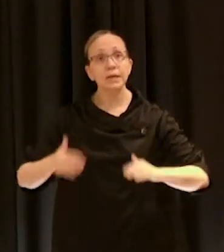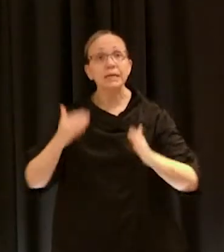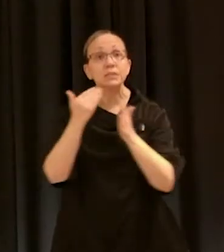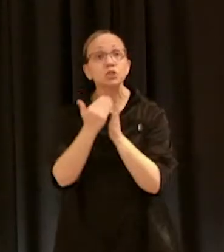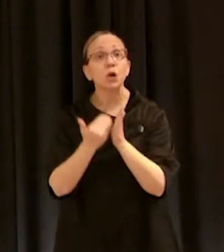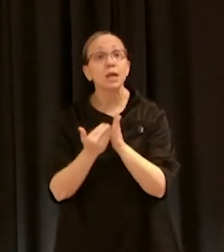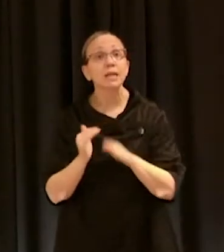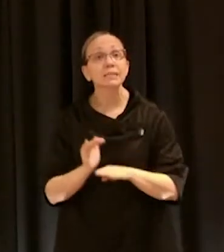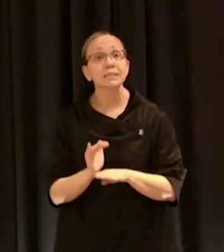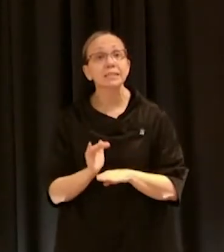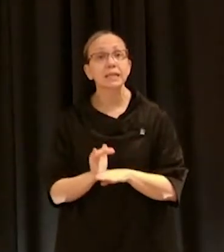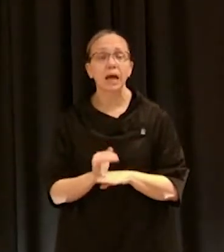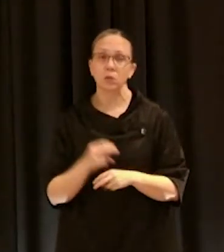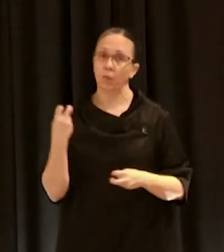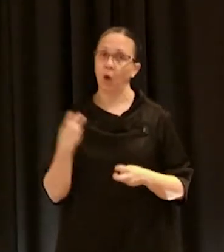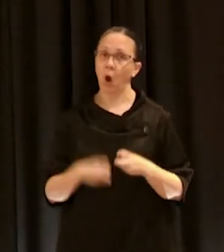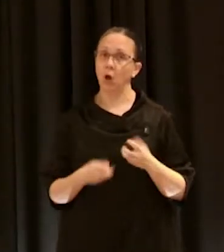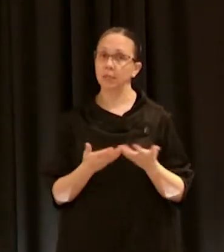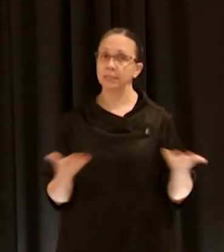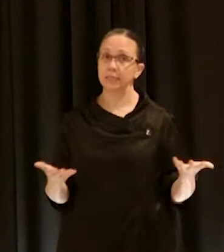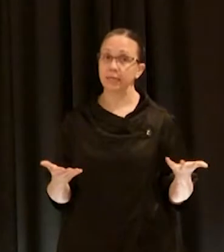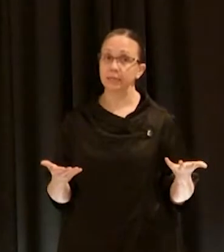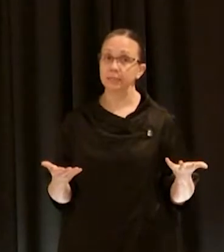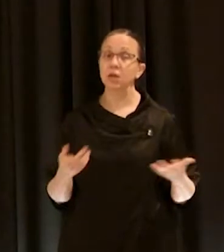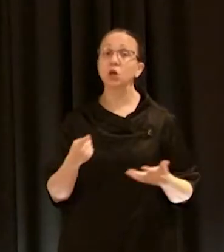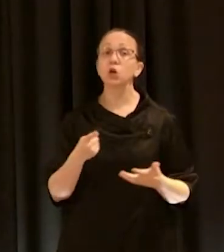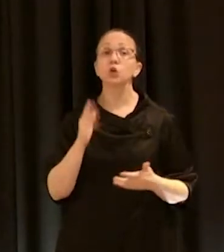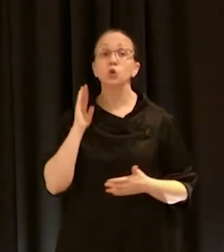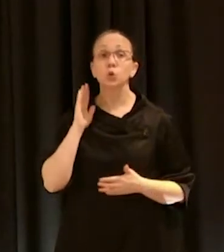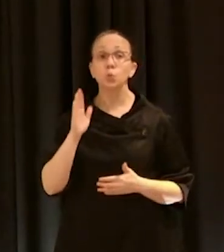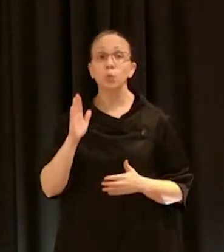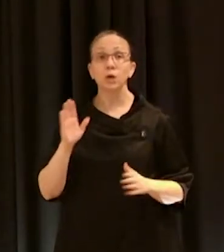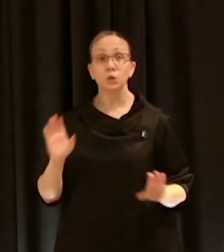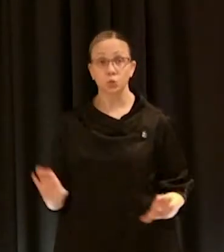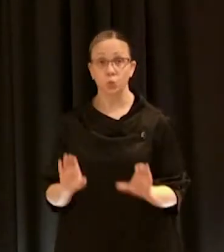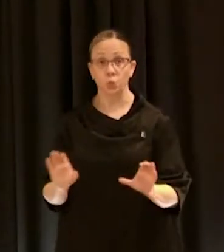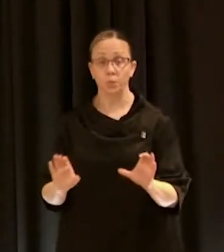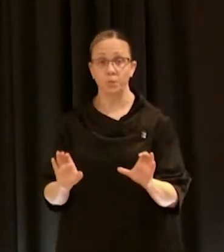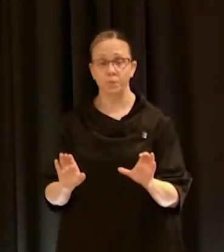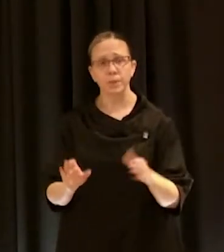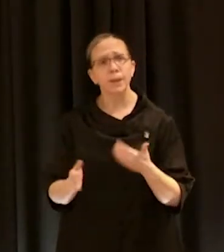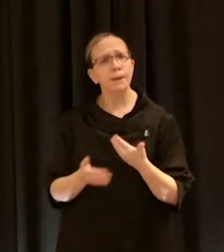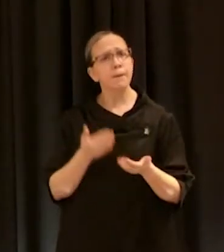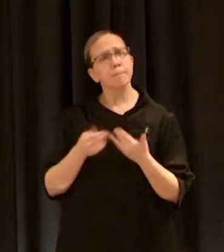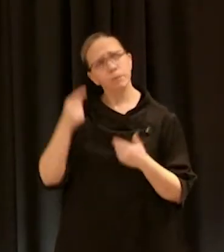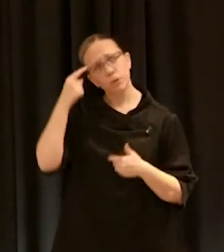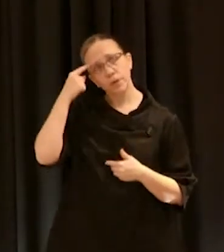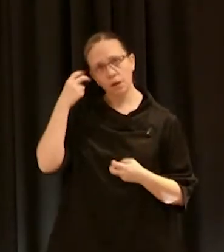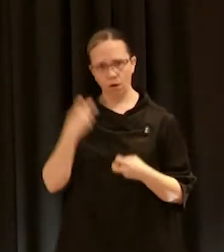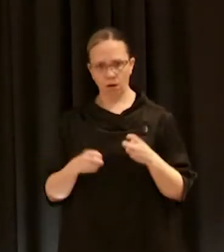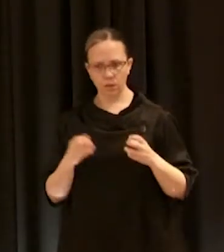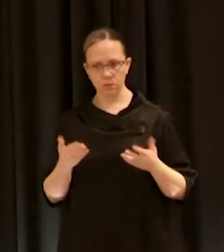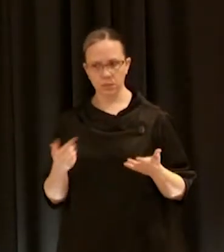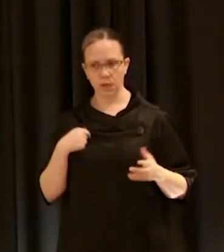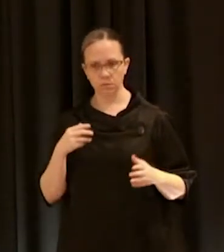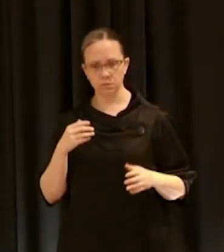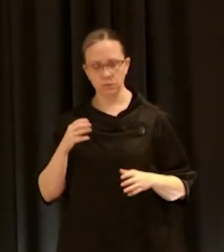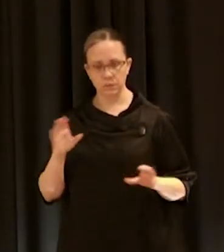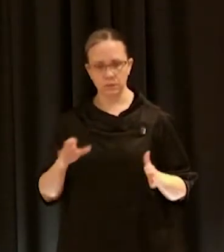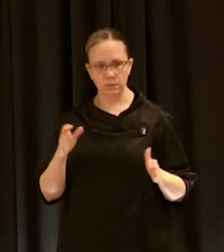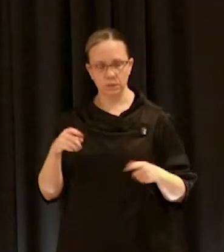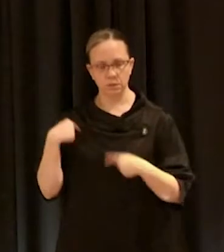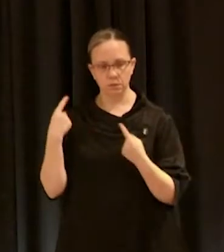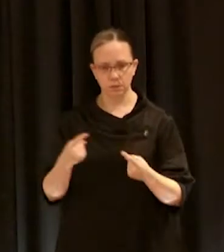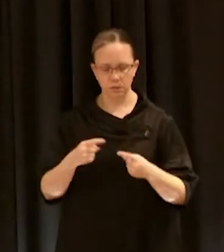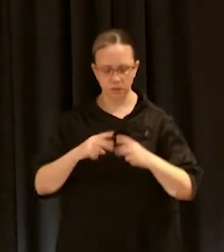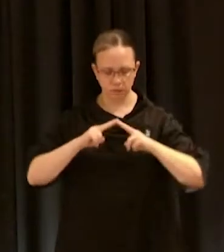lesson tonight is one of the hardest things you will ever do. And you might think, well, the hardest thing I've ever done is trying to